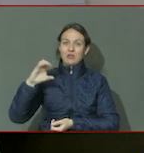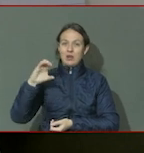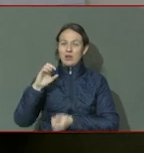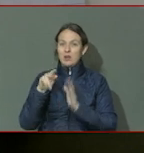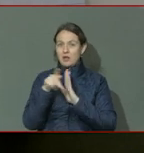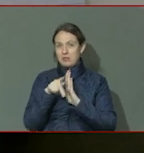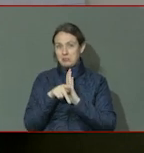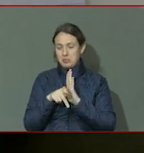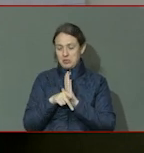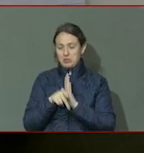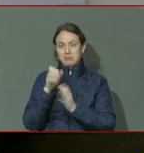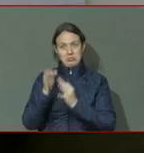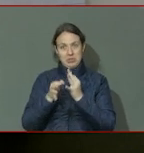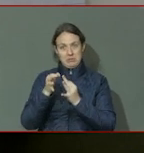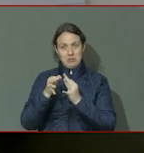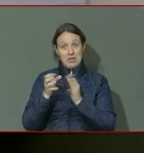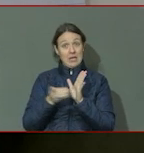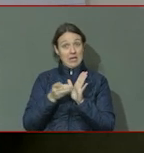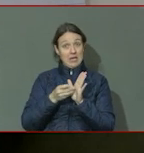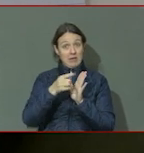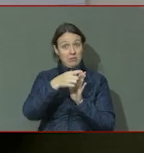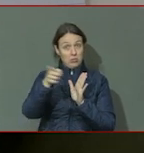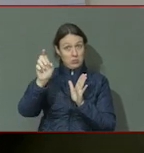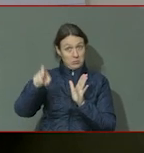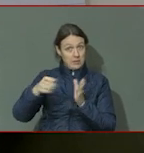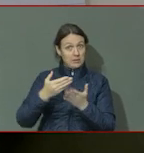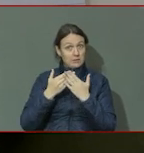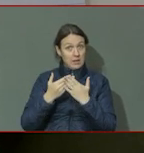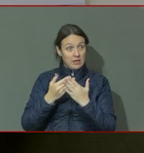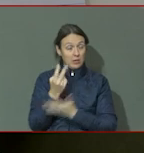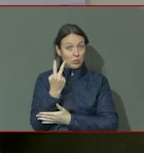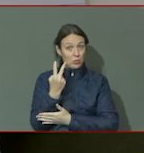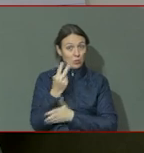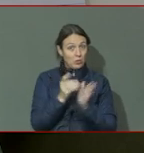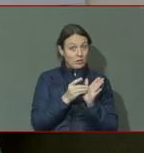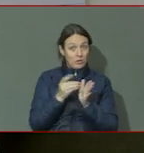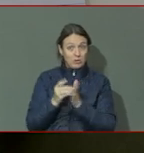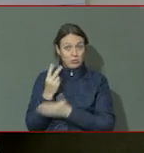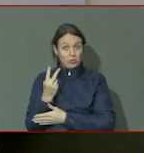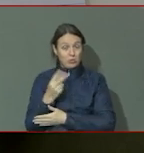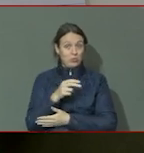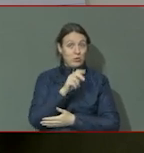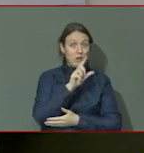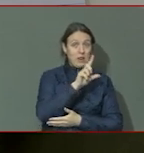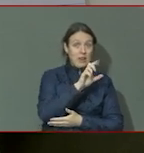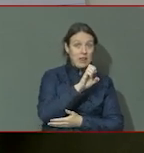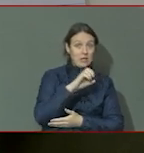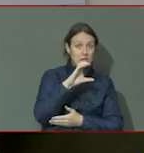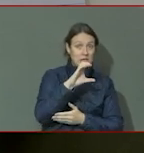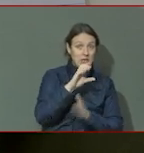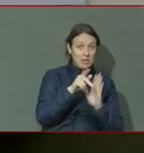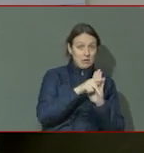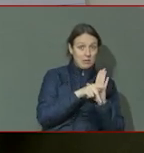is a definition that you must know. And please, there's 2 definitions that you must know. Le Chatelier's principle and